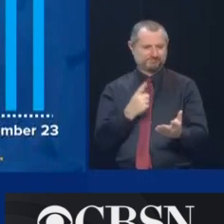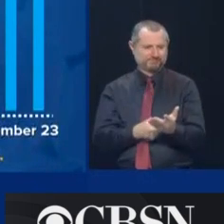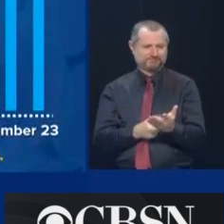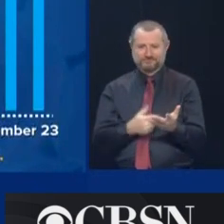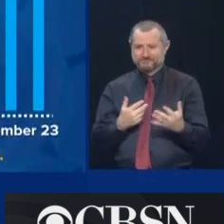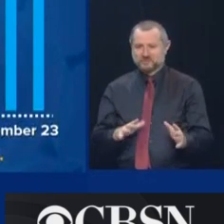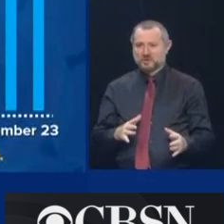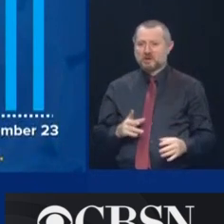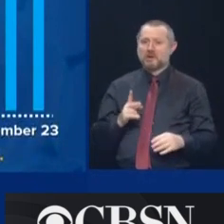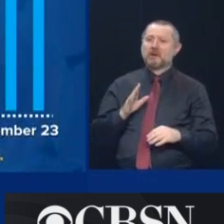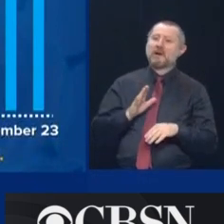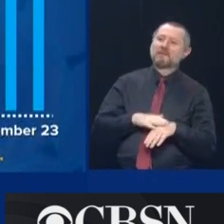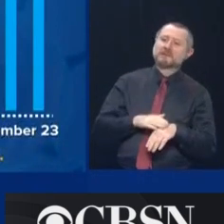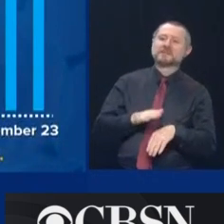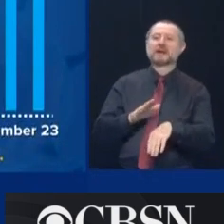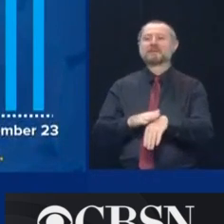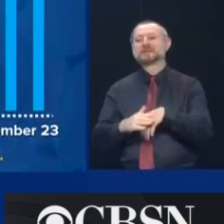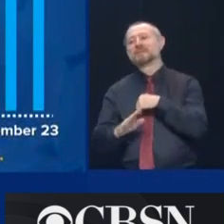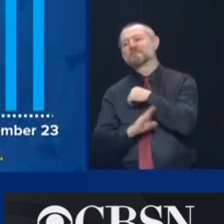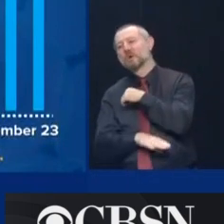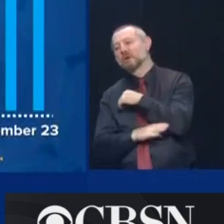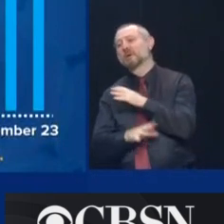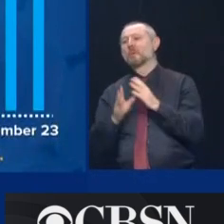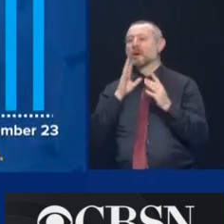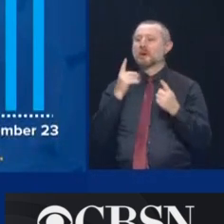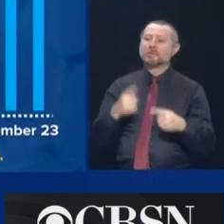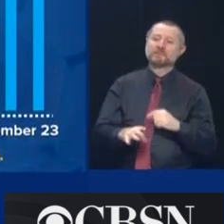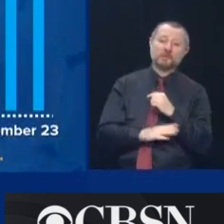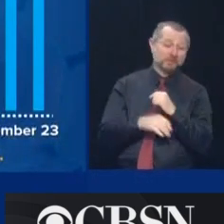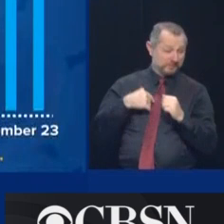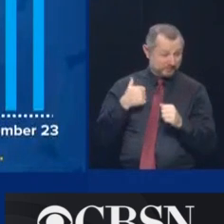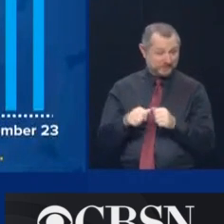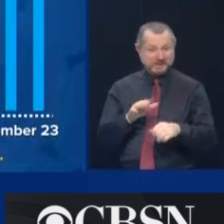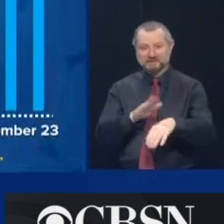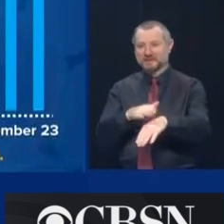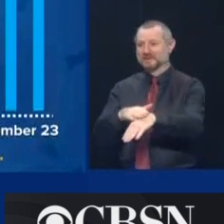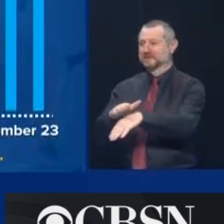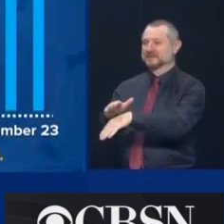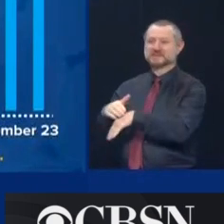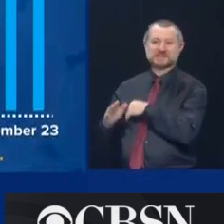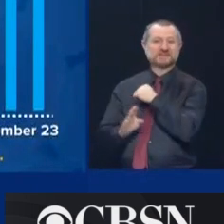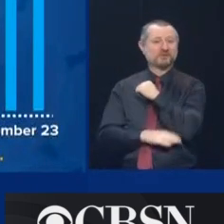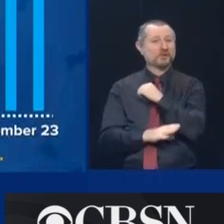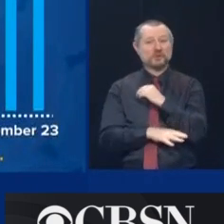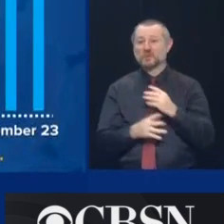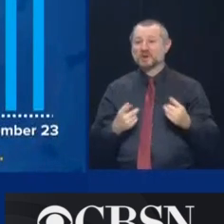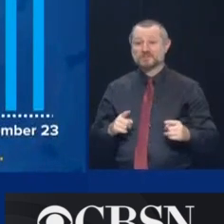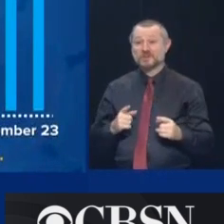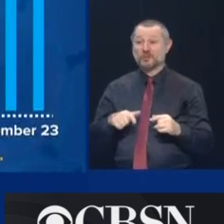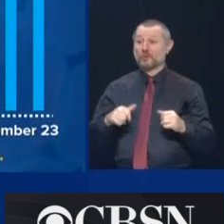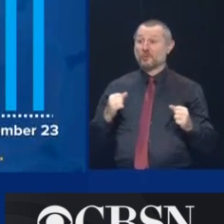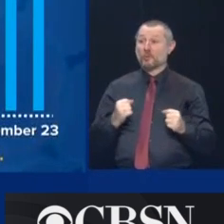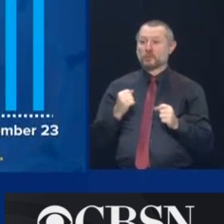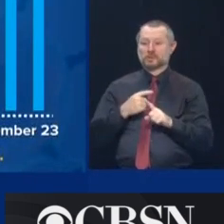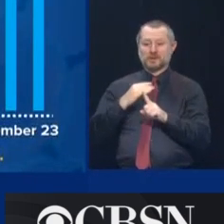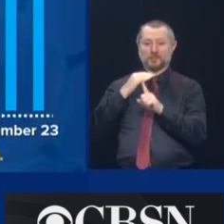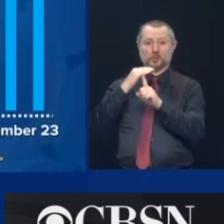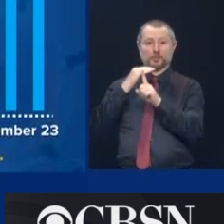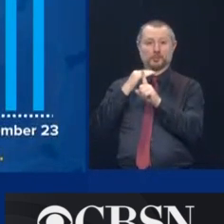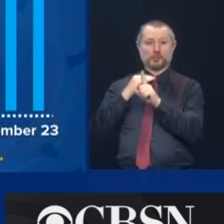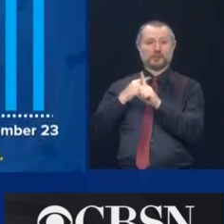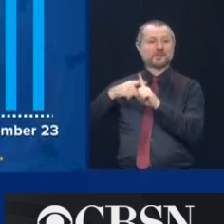the fall, beware the fall? What happens in the fall? It gets cold, people start to stay